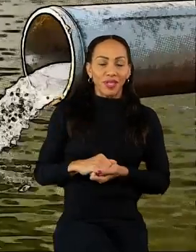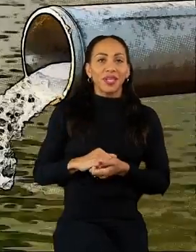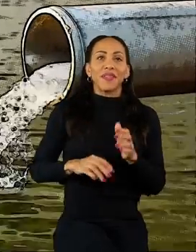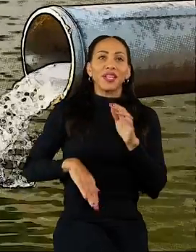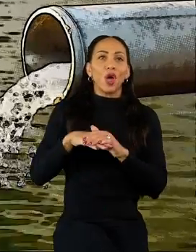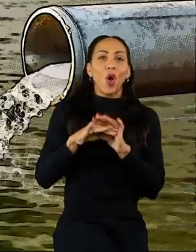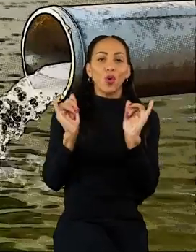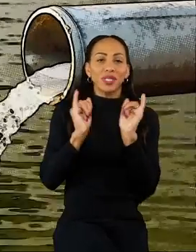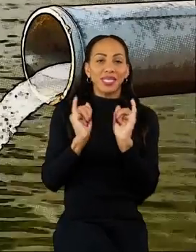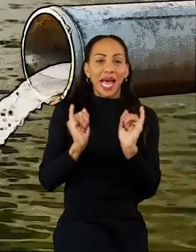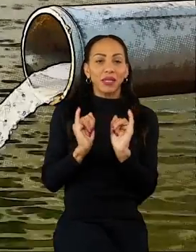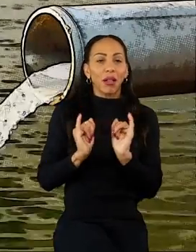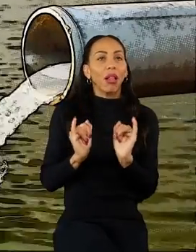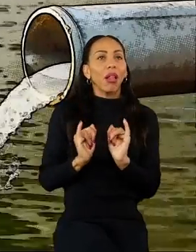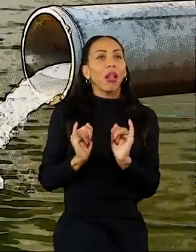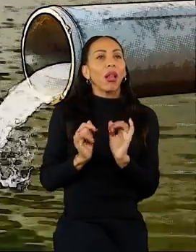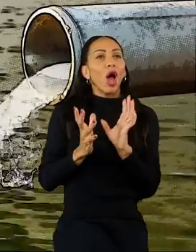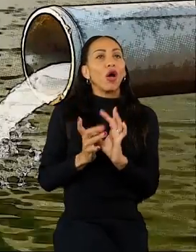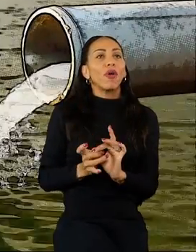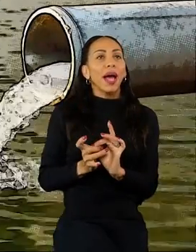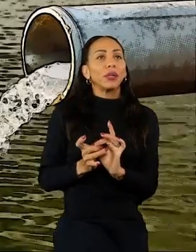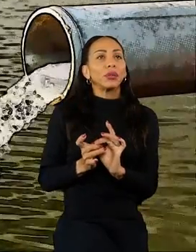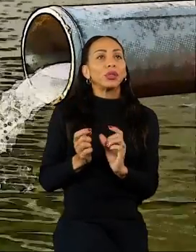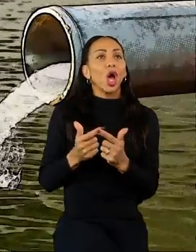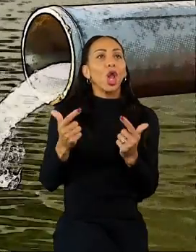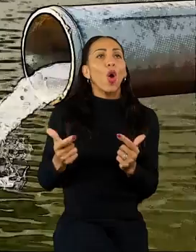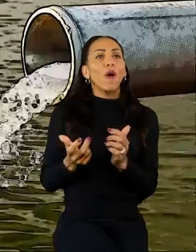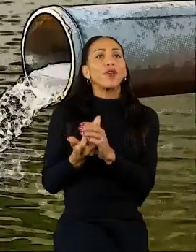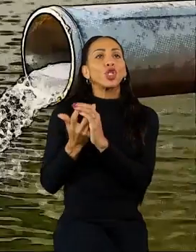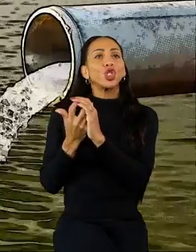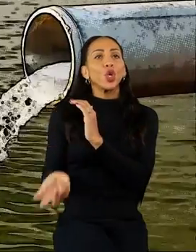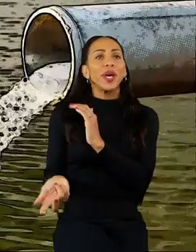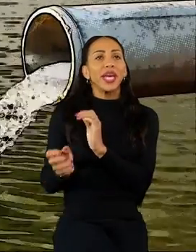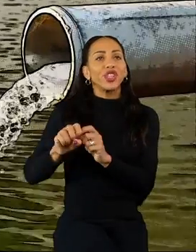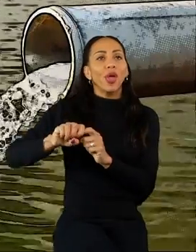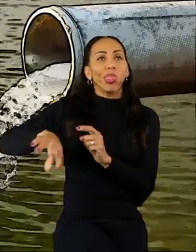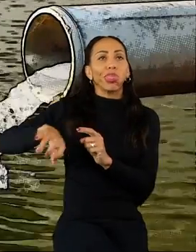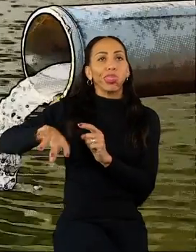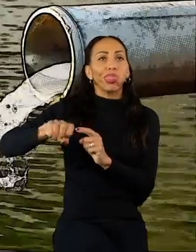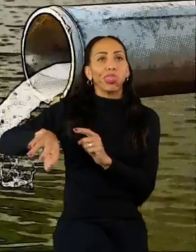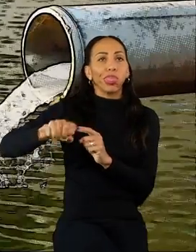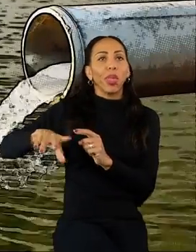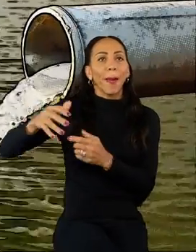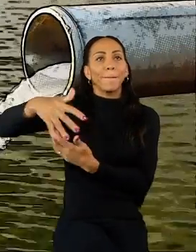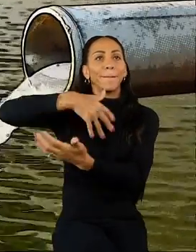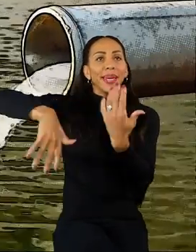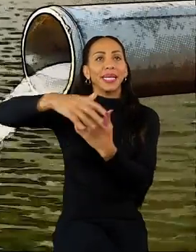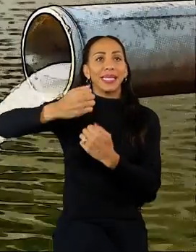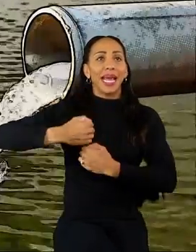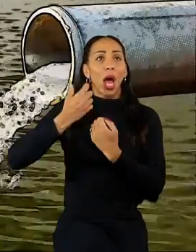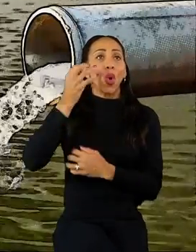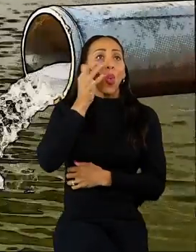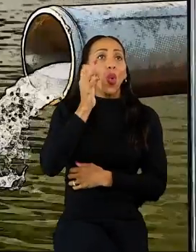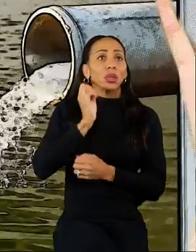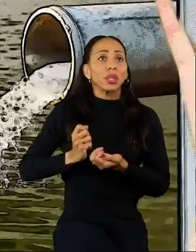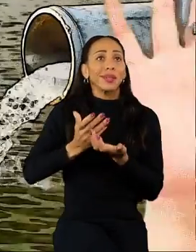whole scandal here in the UK with dumping raw sewage into our waterways at the moment. So hence, don't drink the